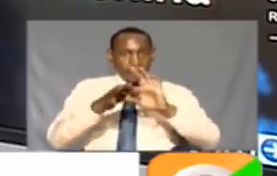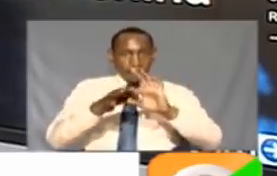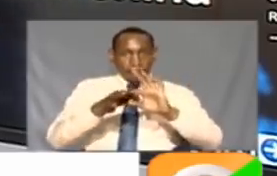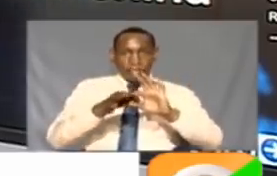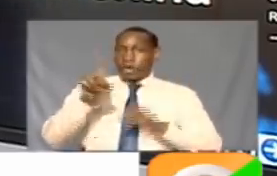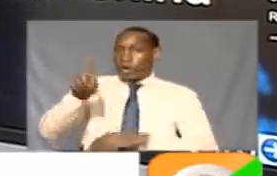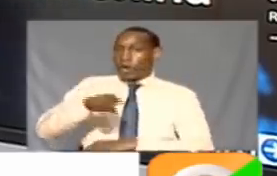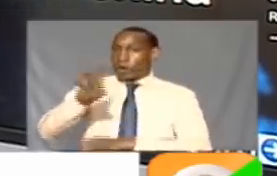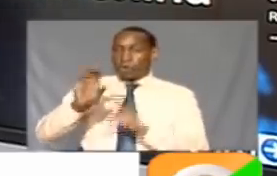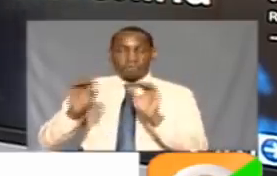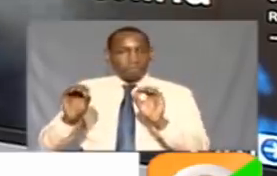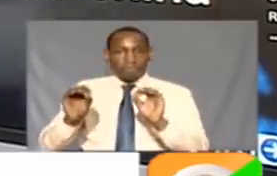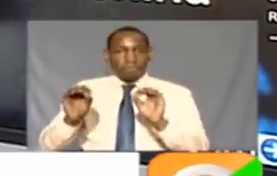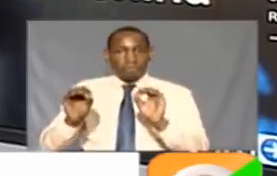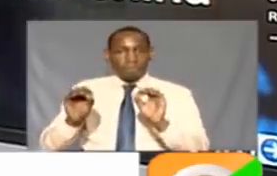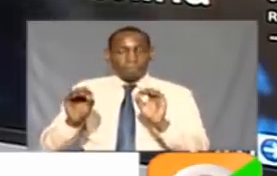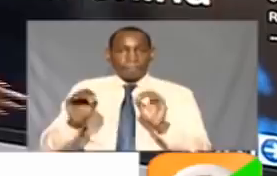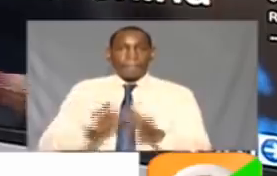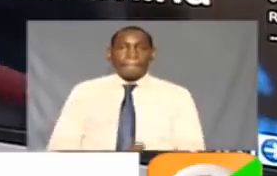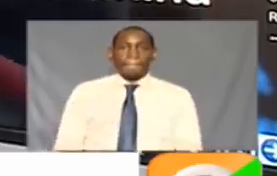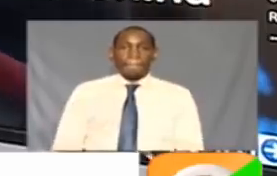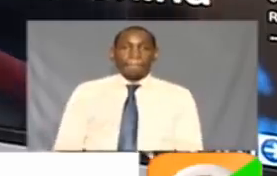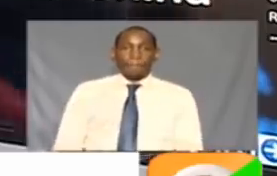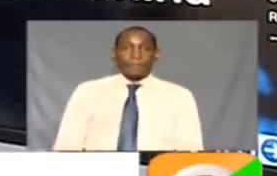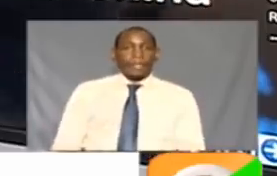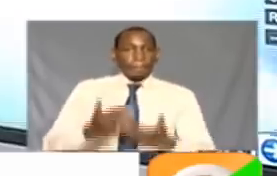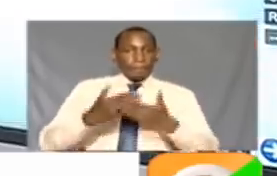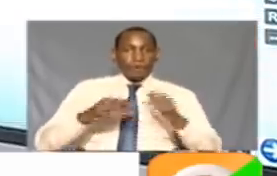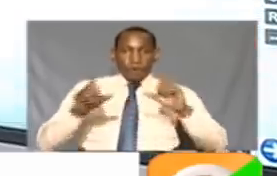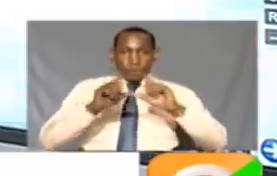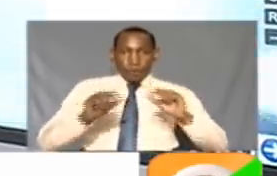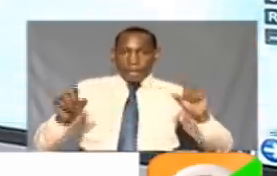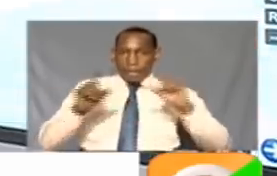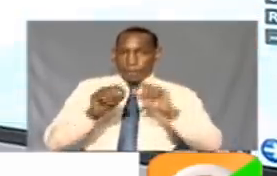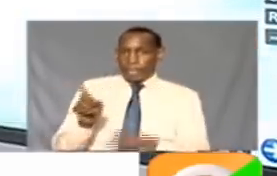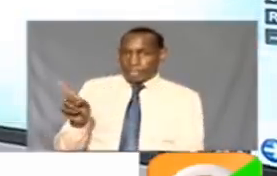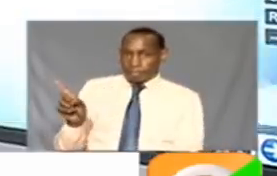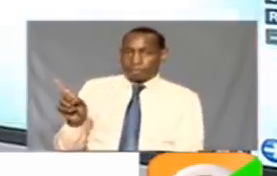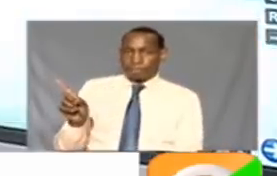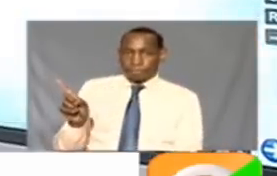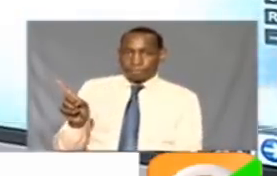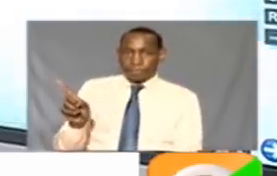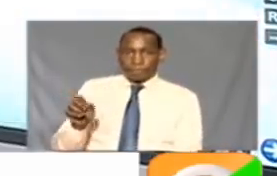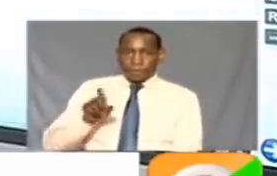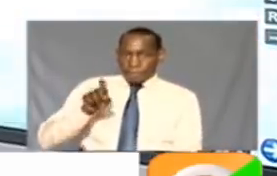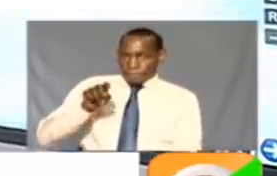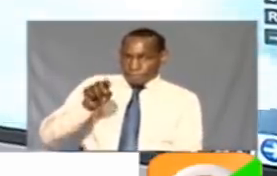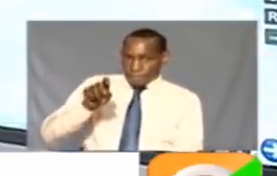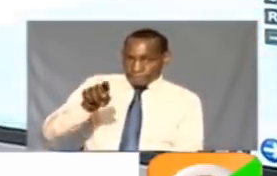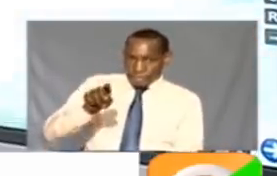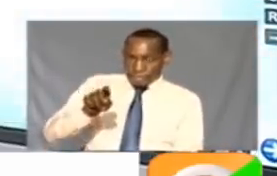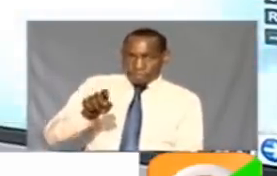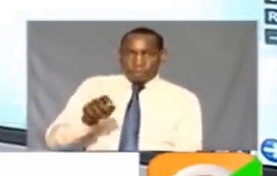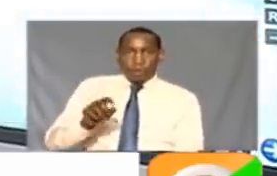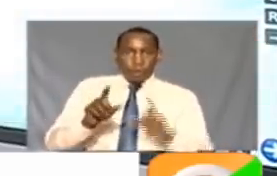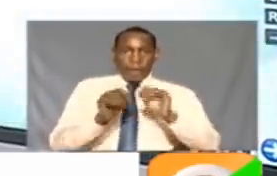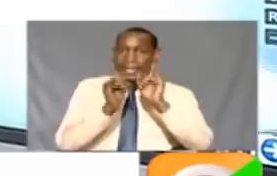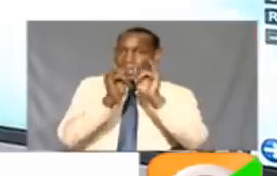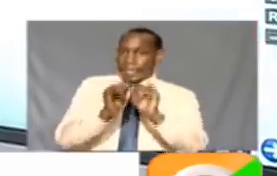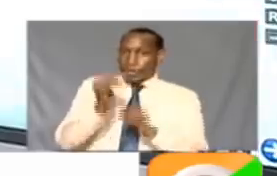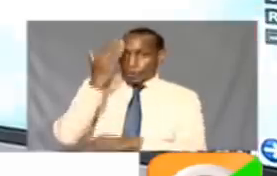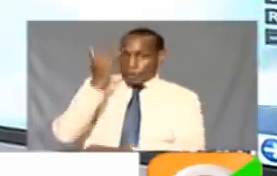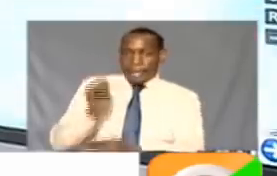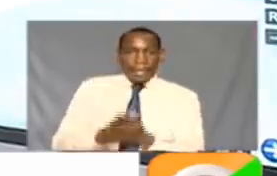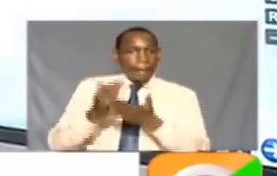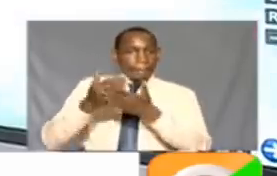know even as journalists, we've struggled with this. Now, you've heard it termed as a novel virus or new. And that's because